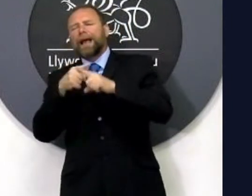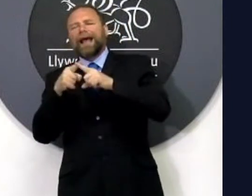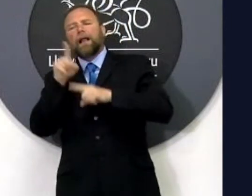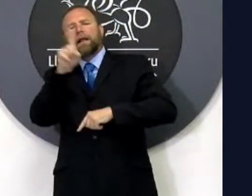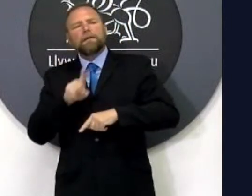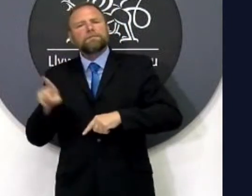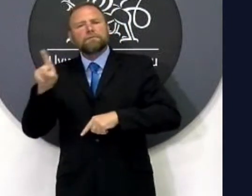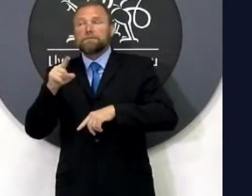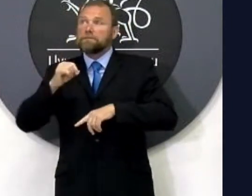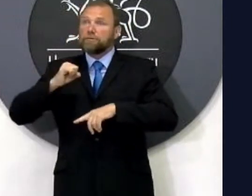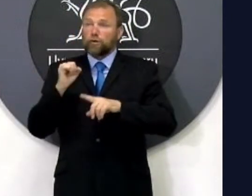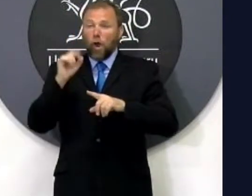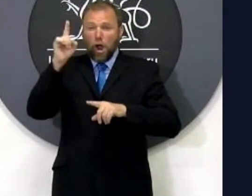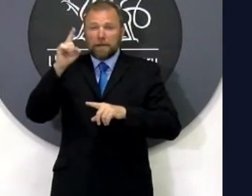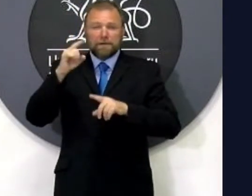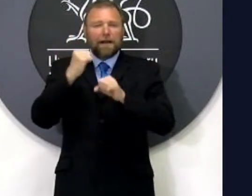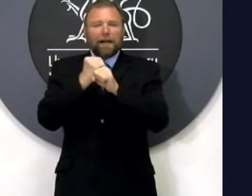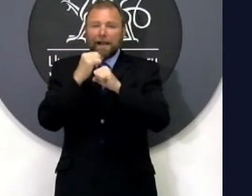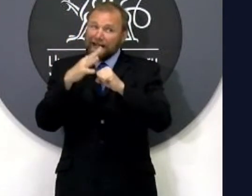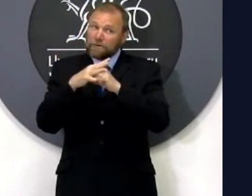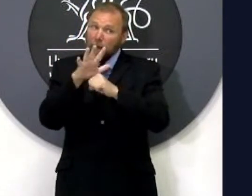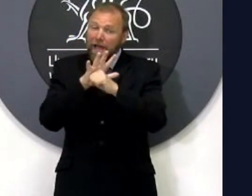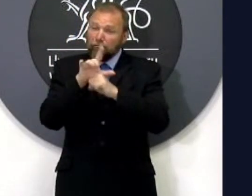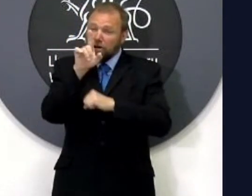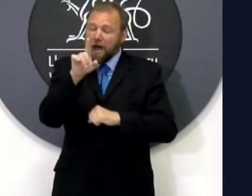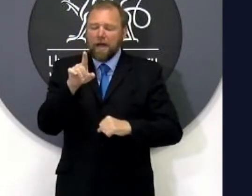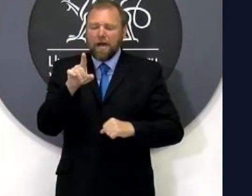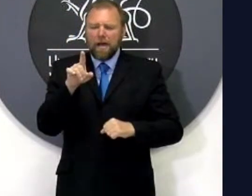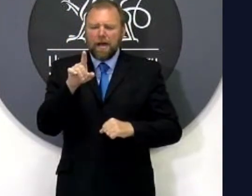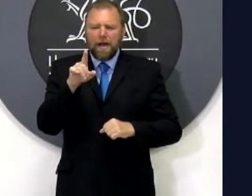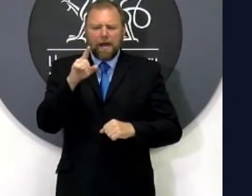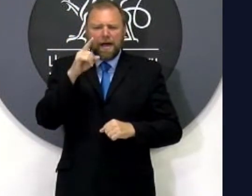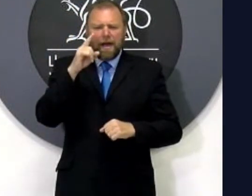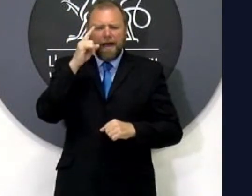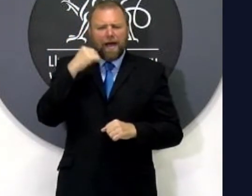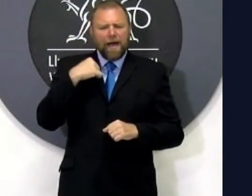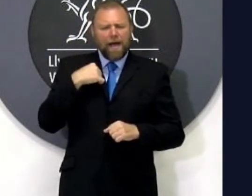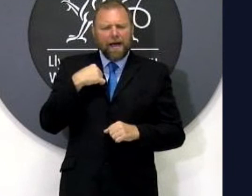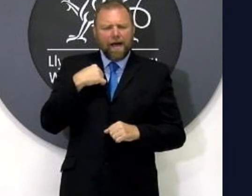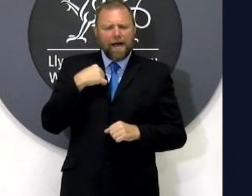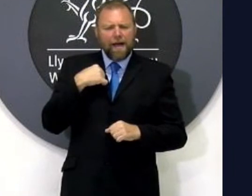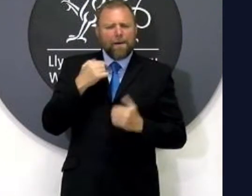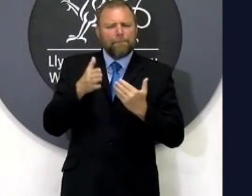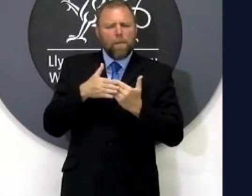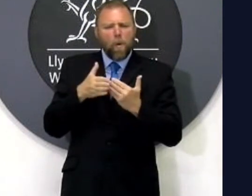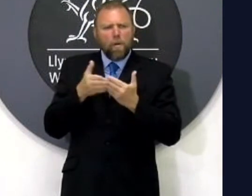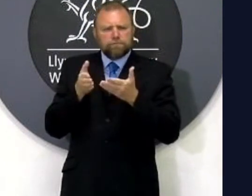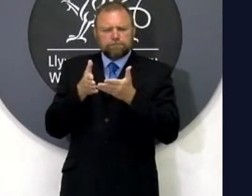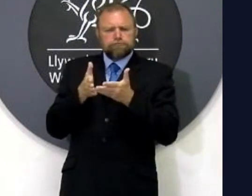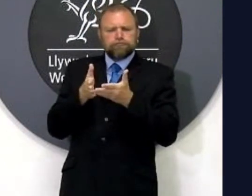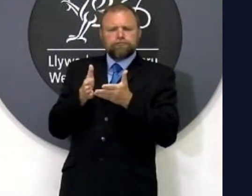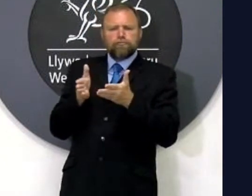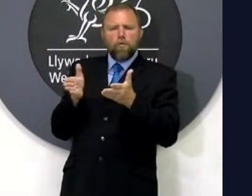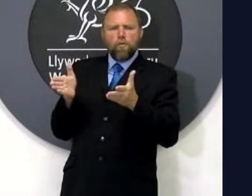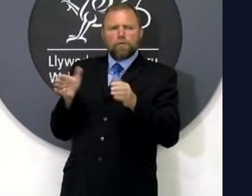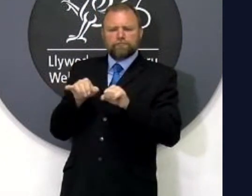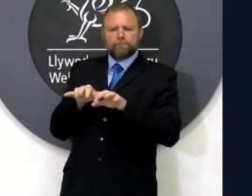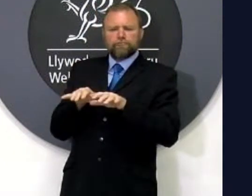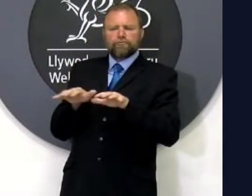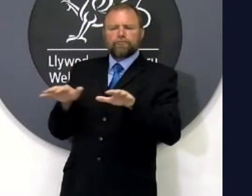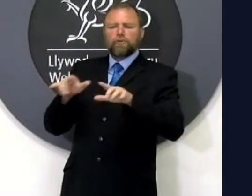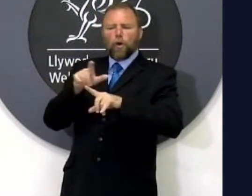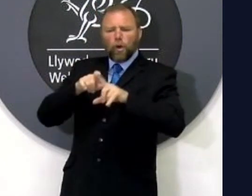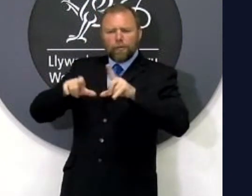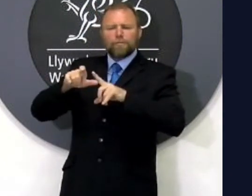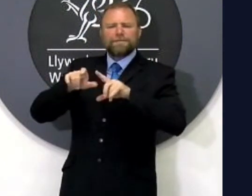up into Scotland, Glasgow area, what seems to be happening there is that there is broader, widespread community transmission, and